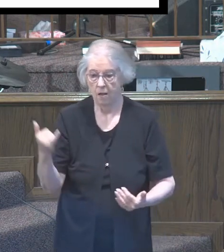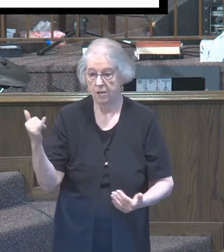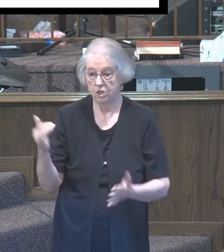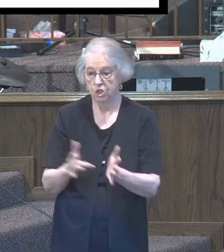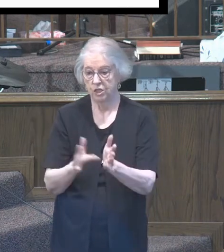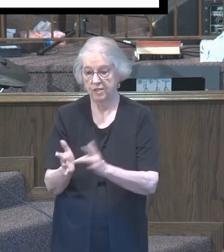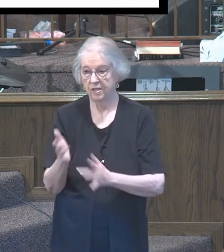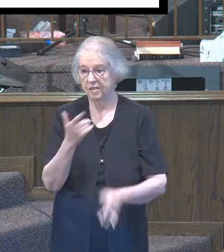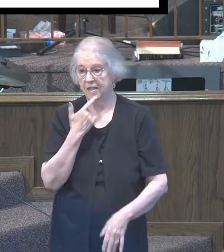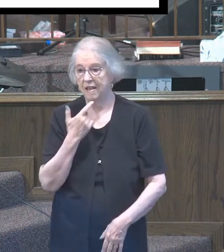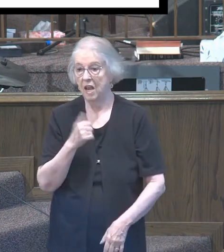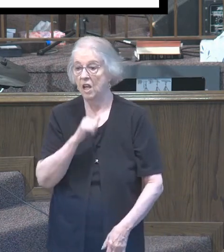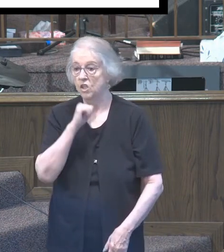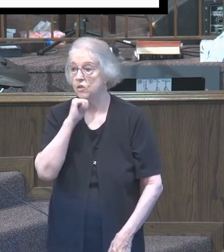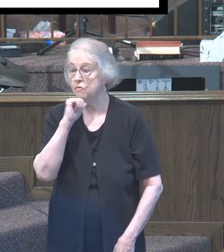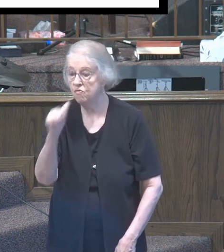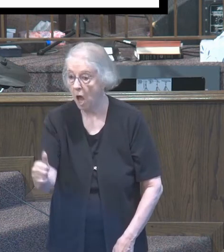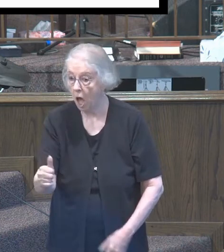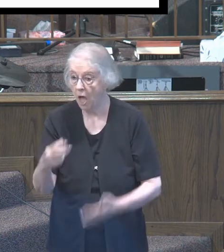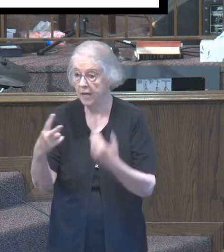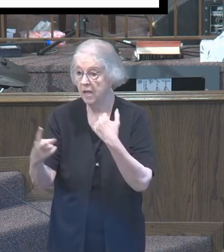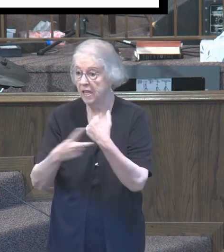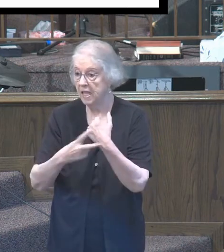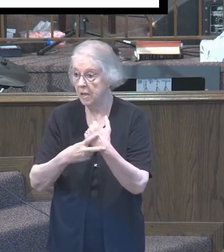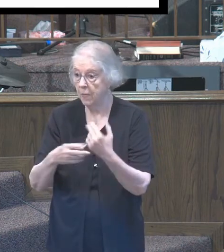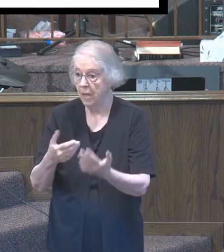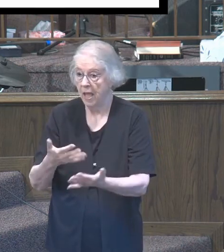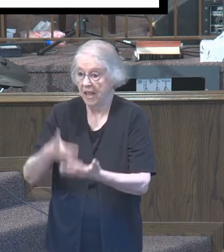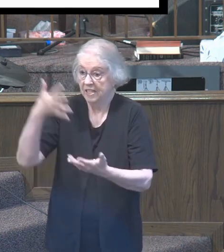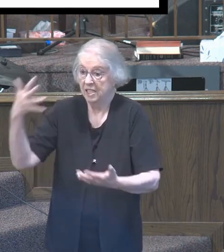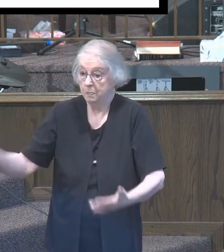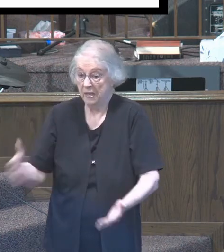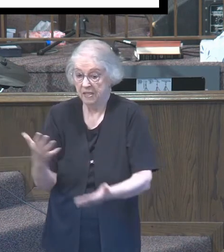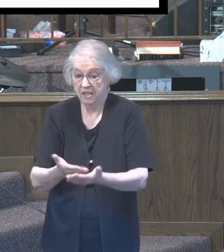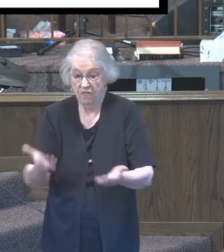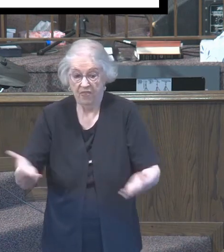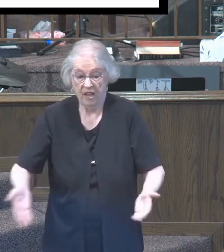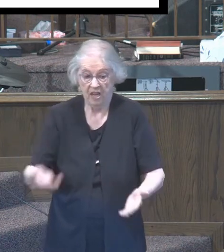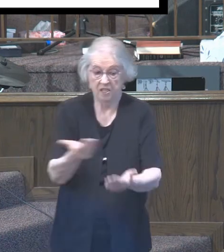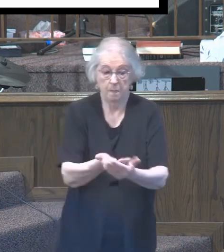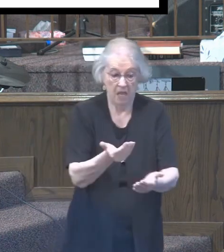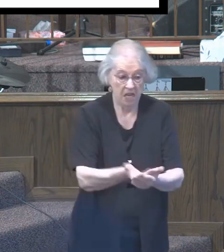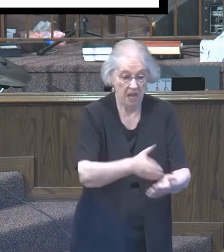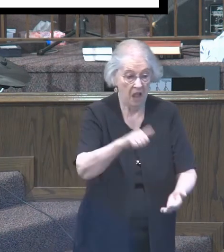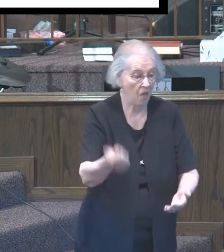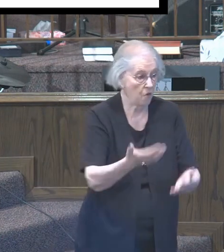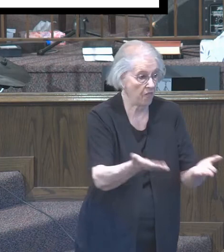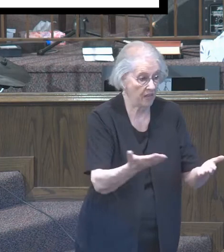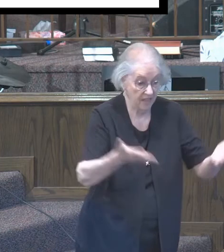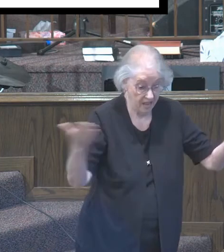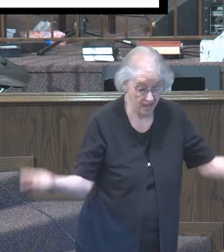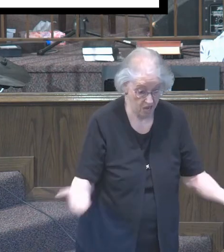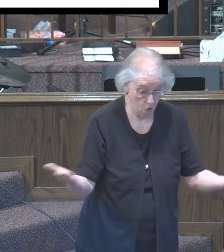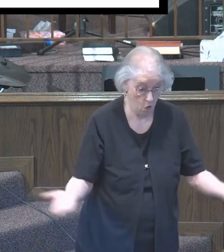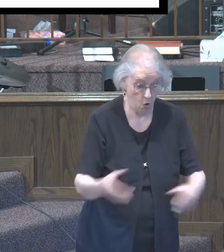by rust, or worse, stolen by burglars. Stockpile treasure in heaven where it's safe from